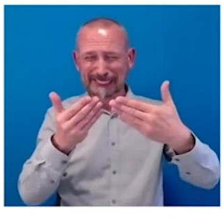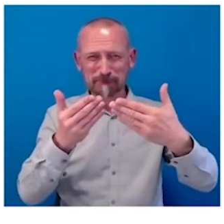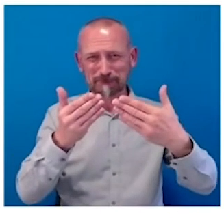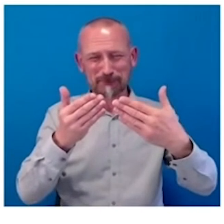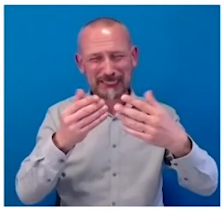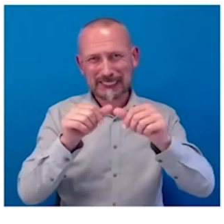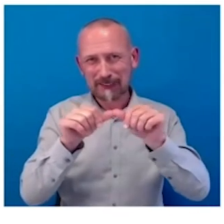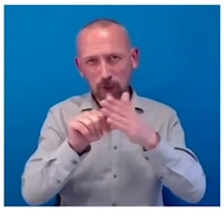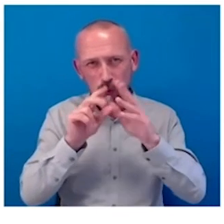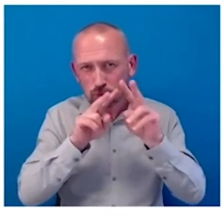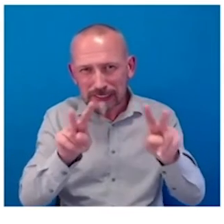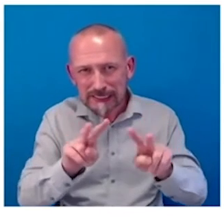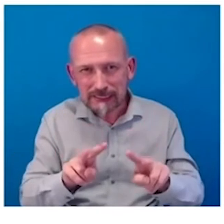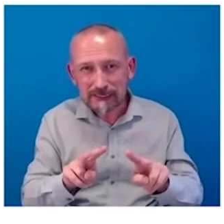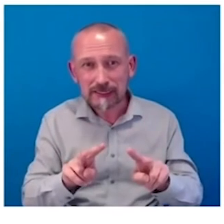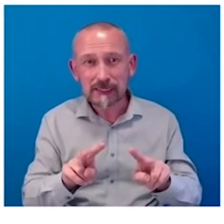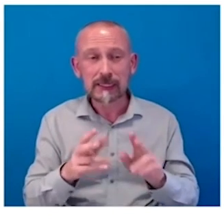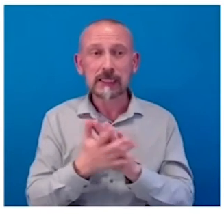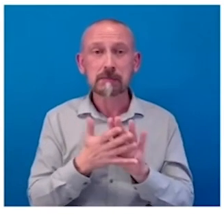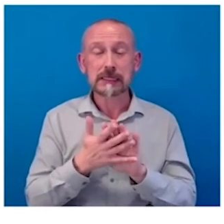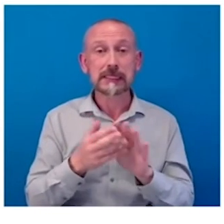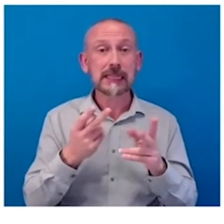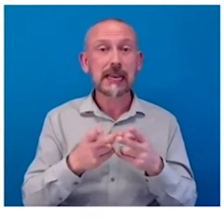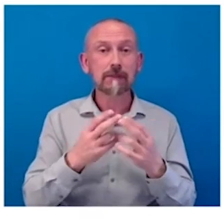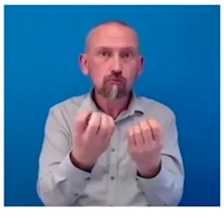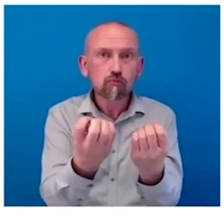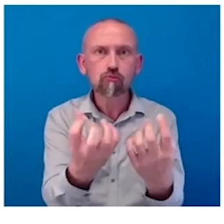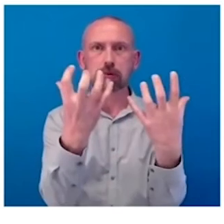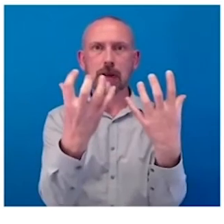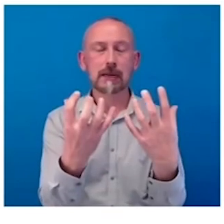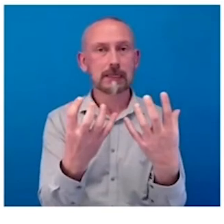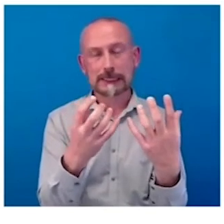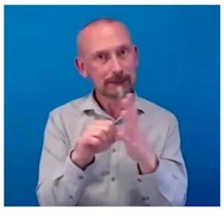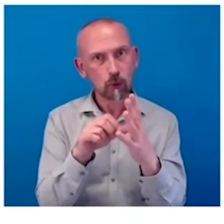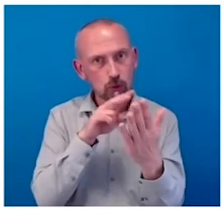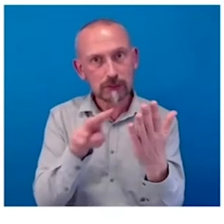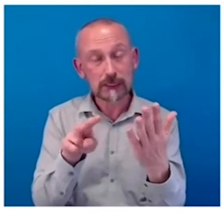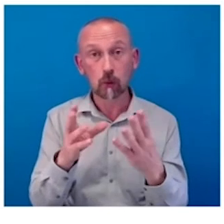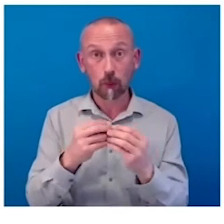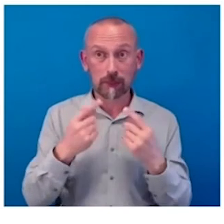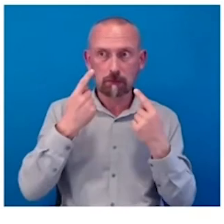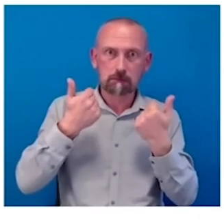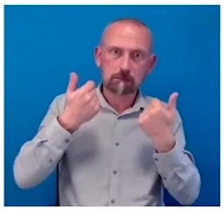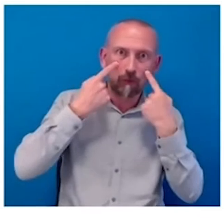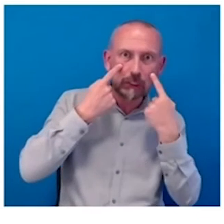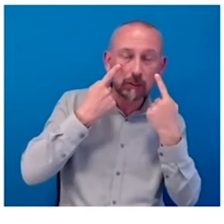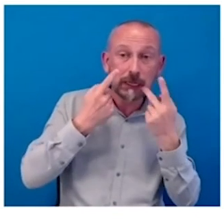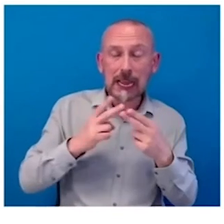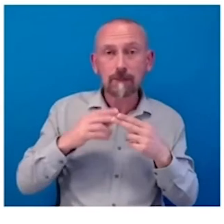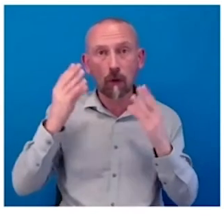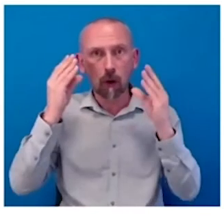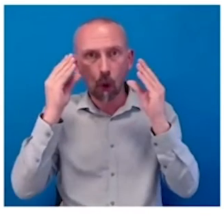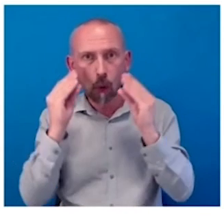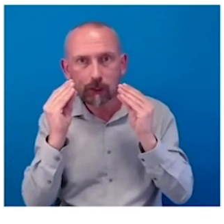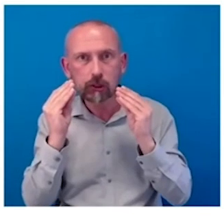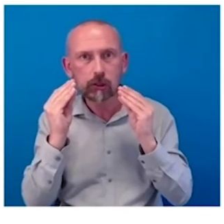They're quite bad to read in even good light by people with good vision, but with low vision, or if you were trying to